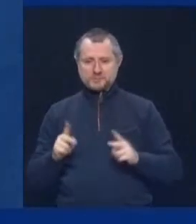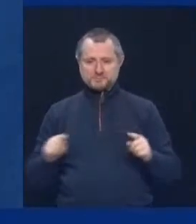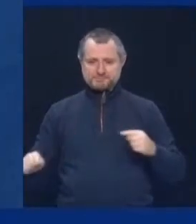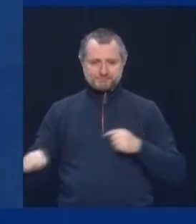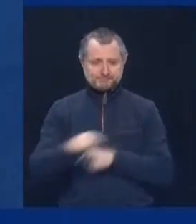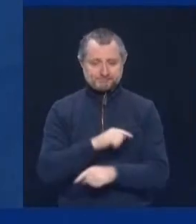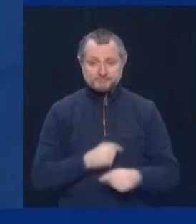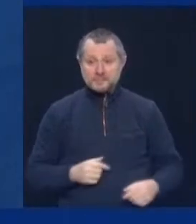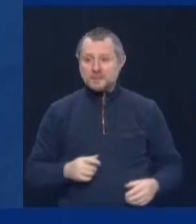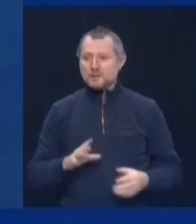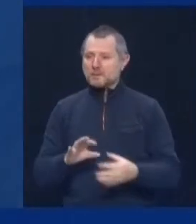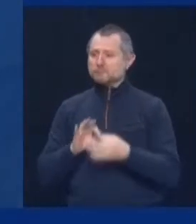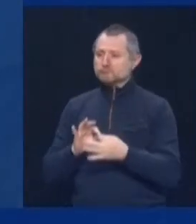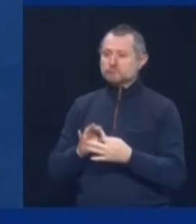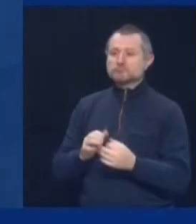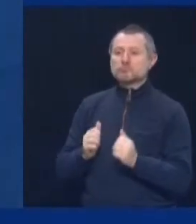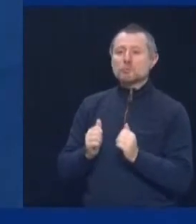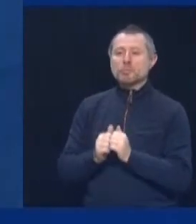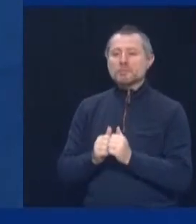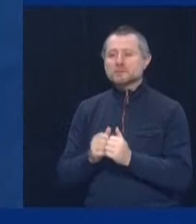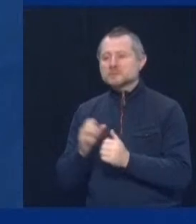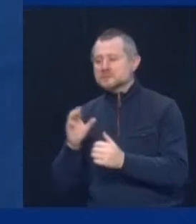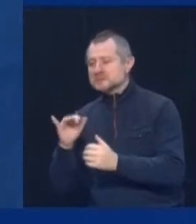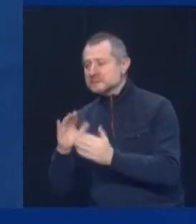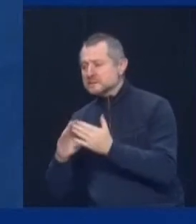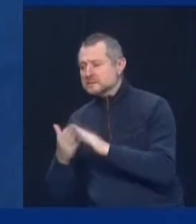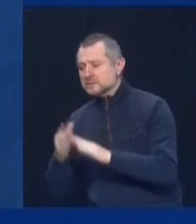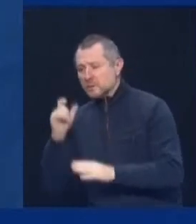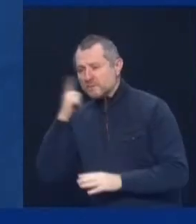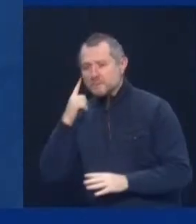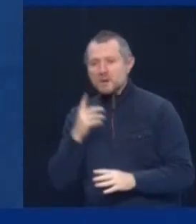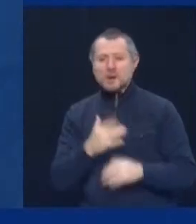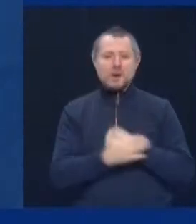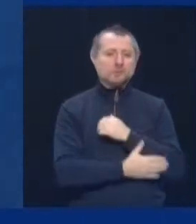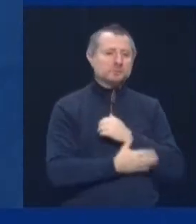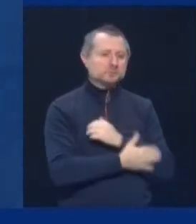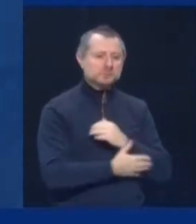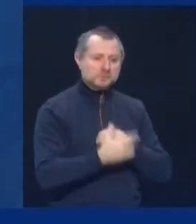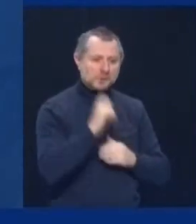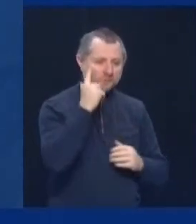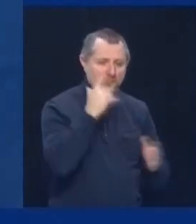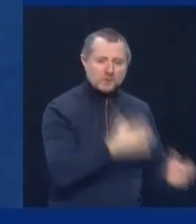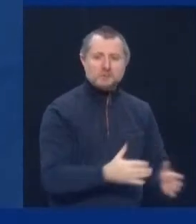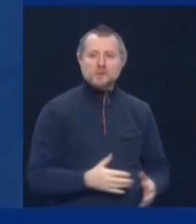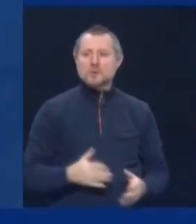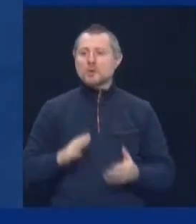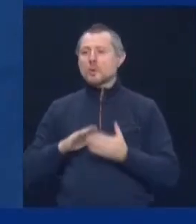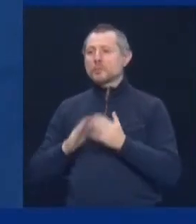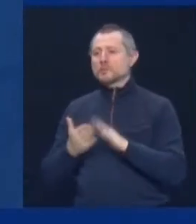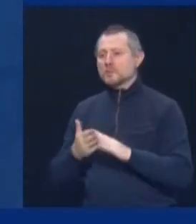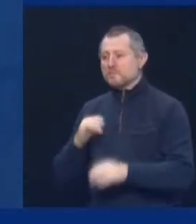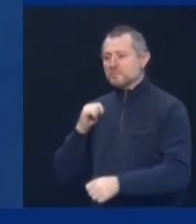city government. They will work with the county government. They will work with the community-based health organizations. They'll work